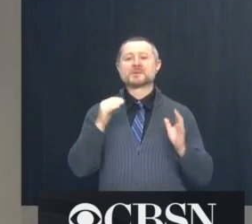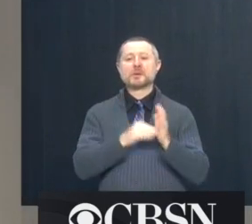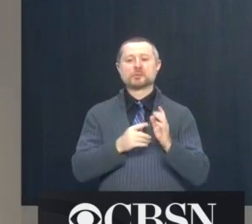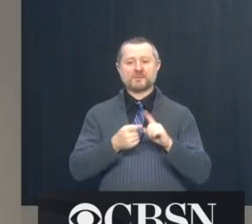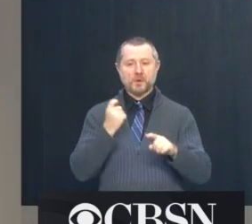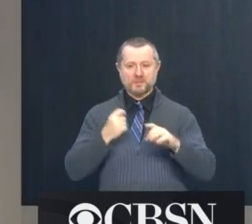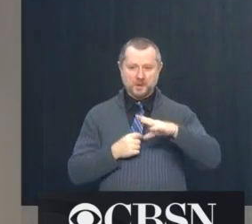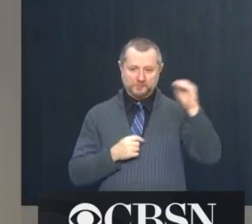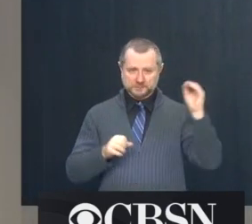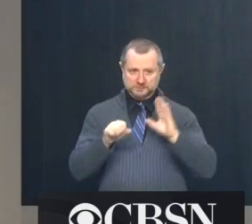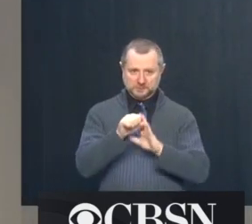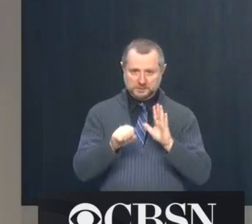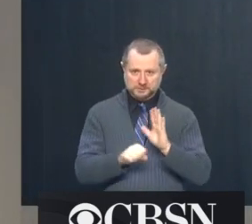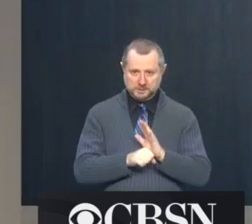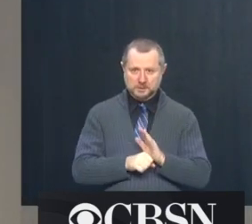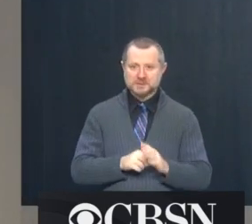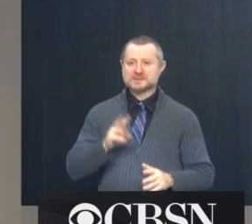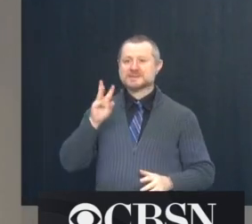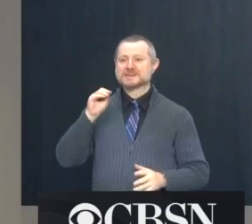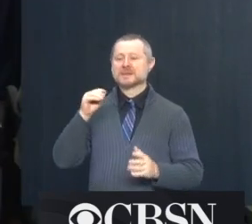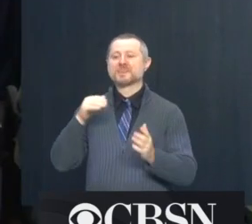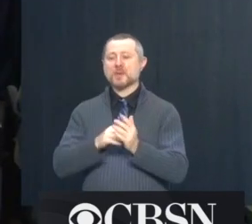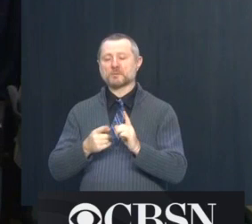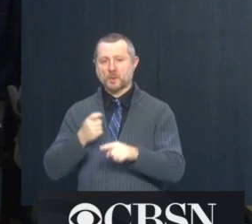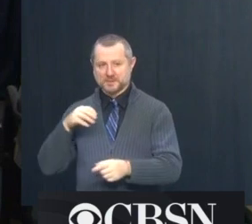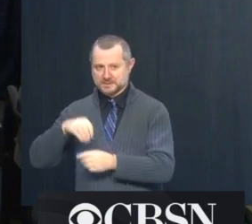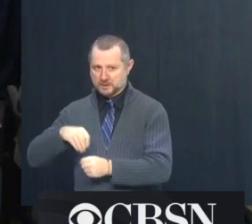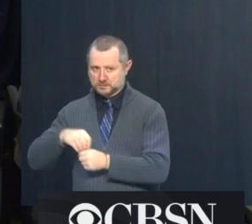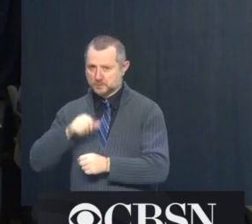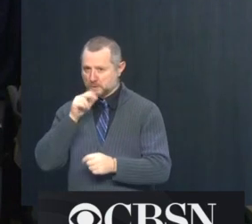90,000 total. It ended up being closer to 100,000. I knew he was wrong.